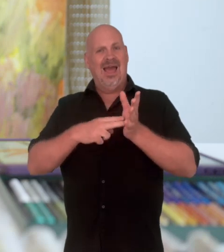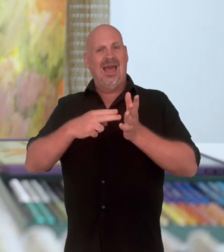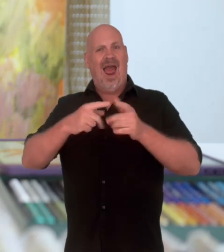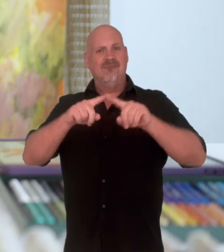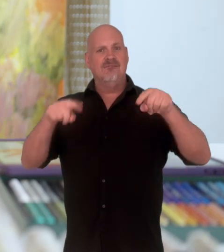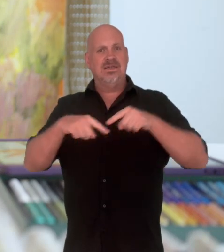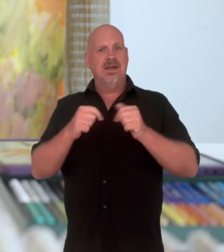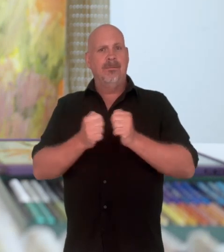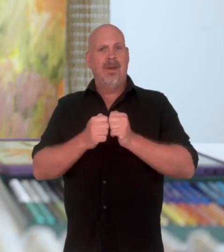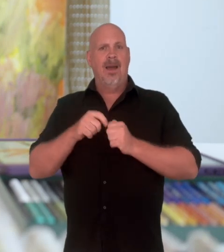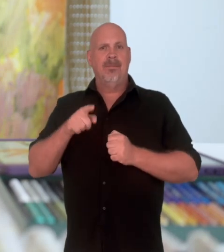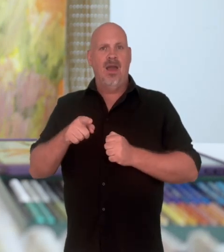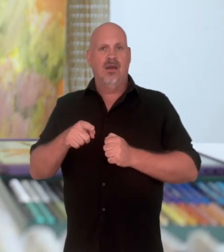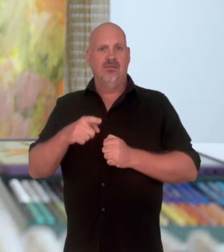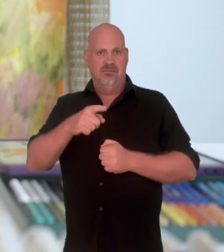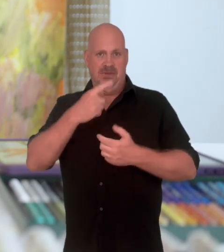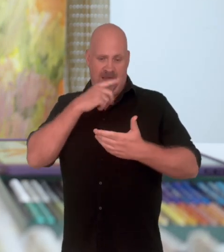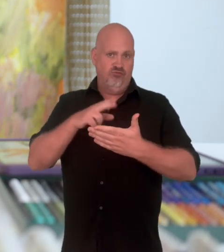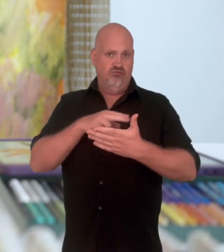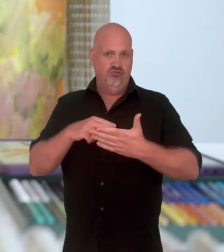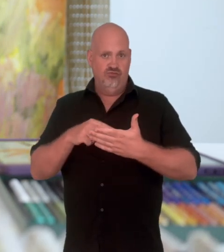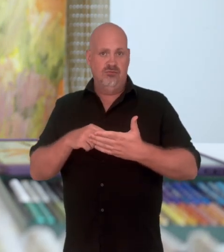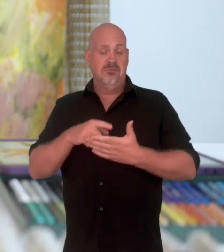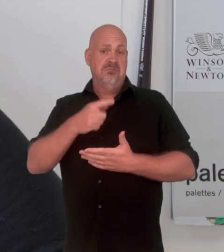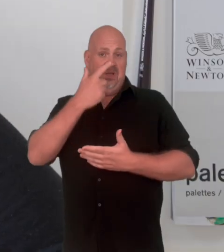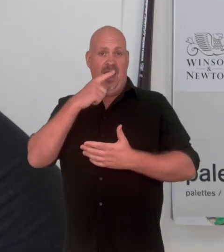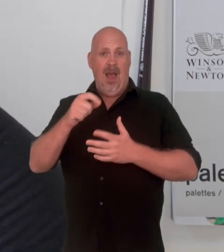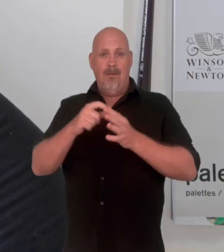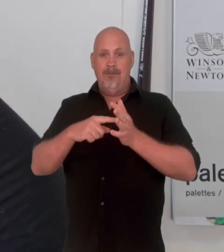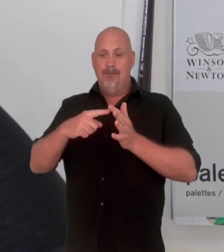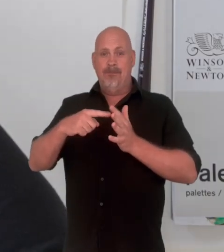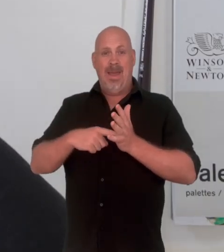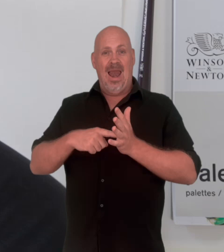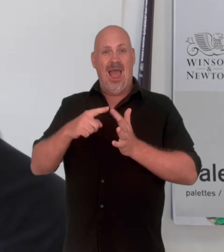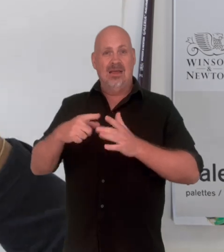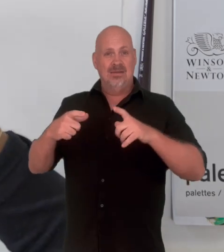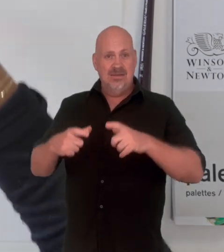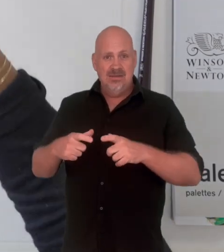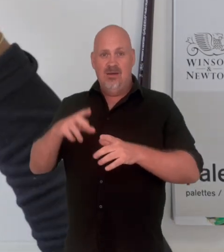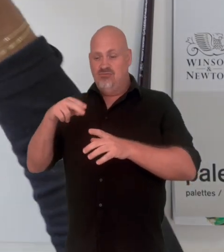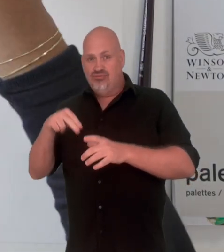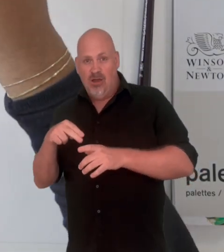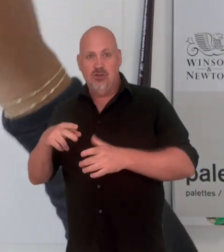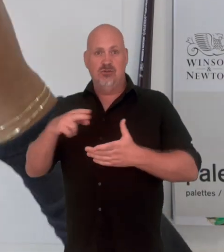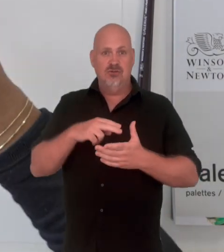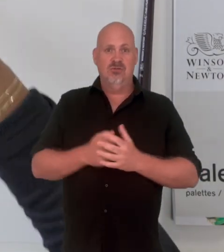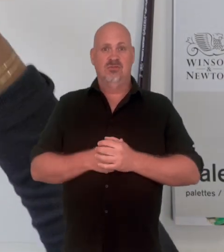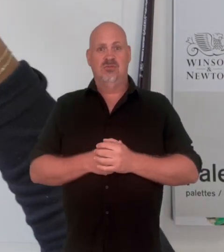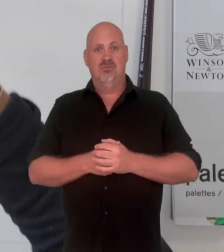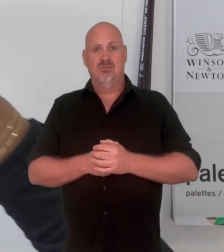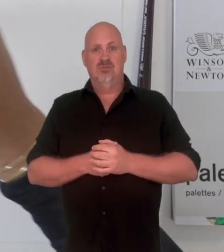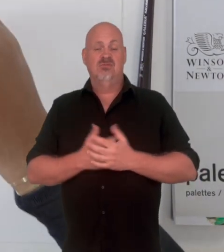your brush, but another way you could do this is just like dot paint around the surface